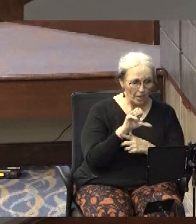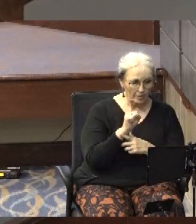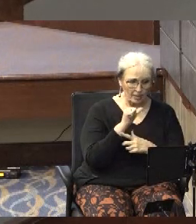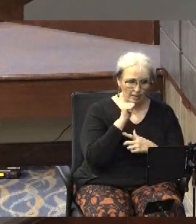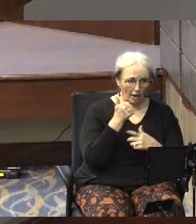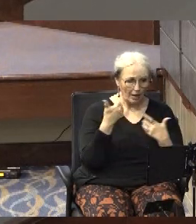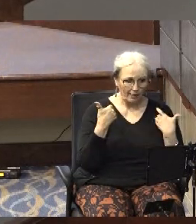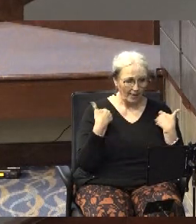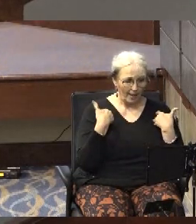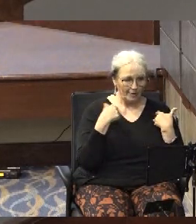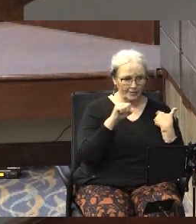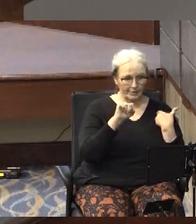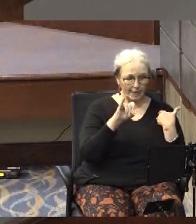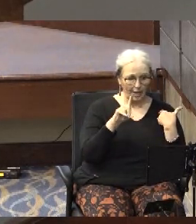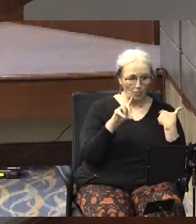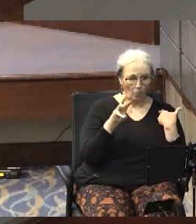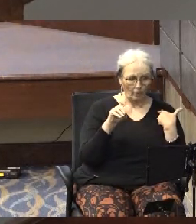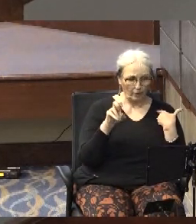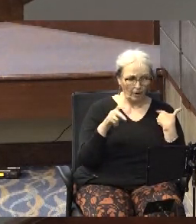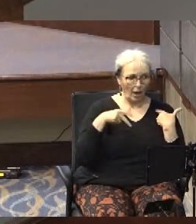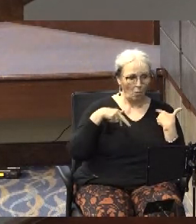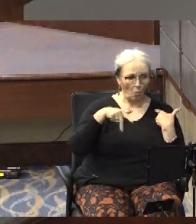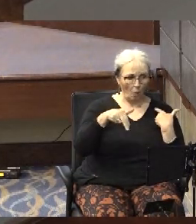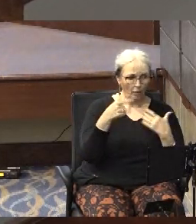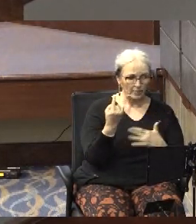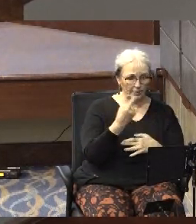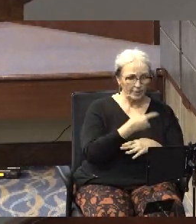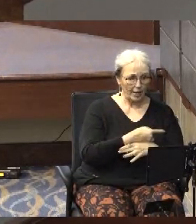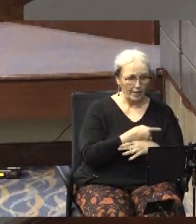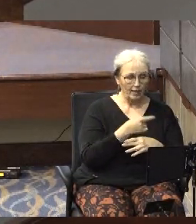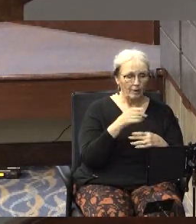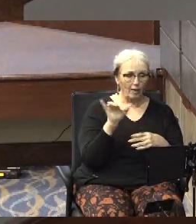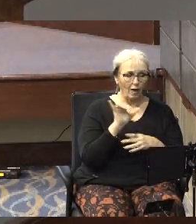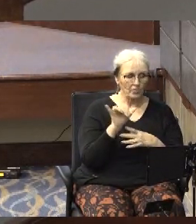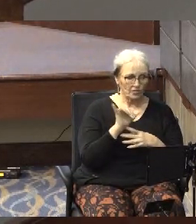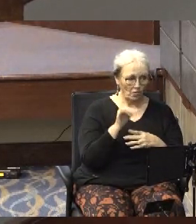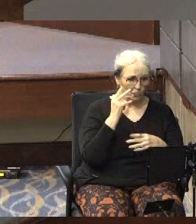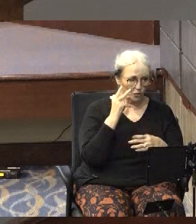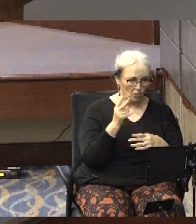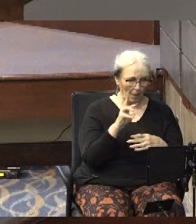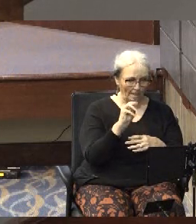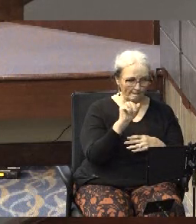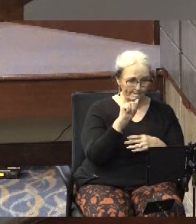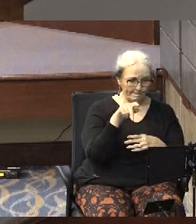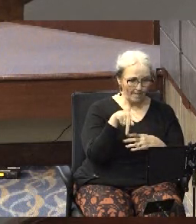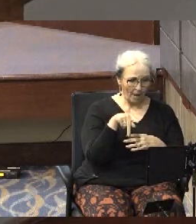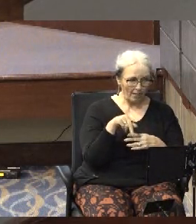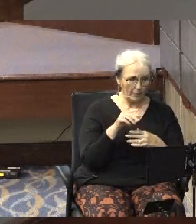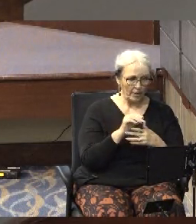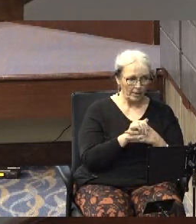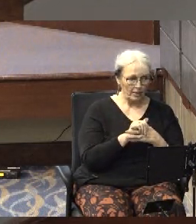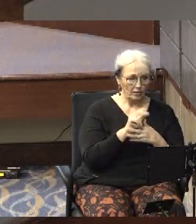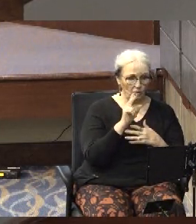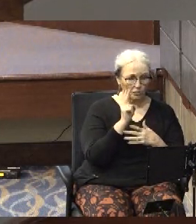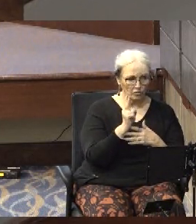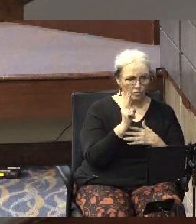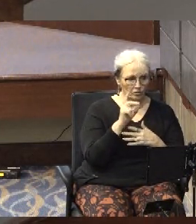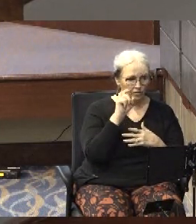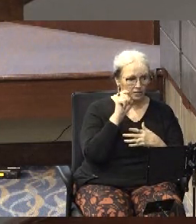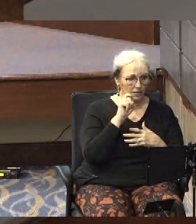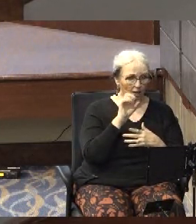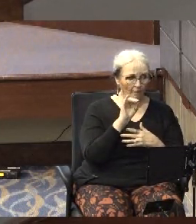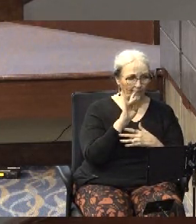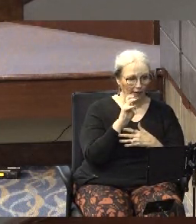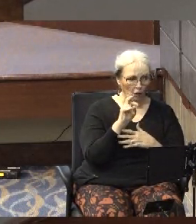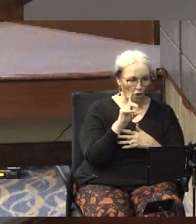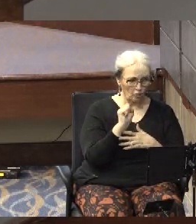not anything. I walk the neighborhood today. On top of that, if you look at that map, there's also two sex offenders that live right across